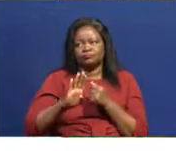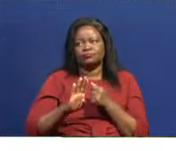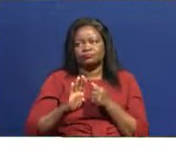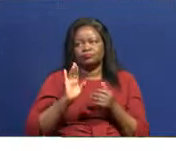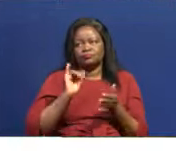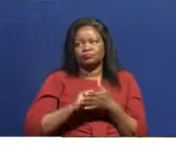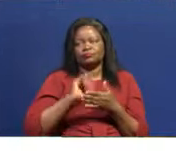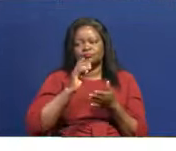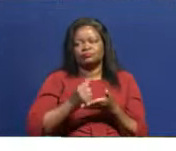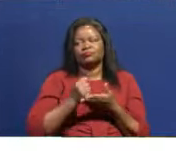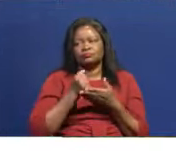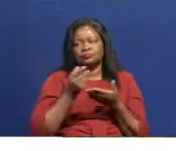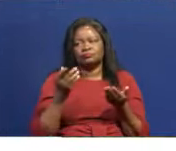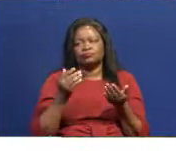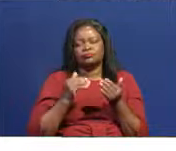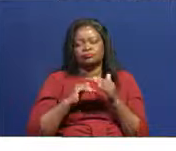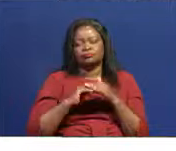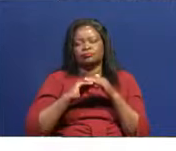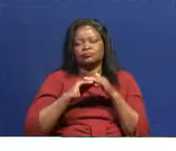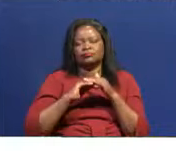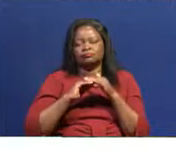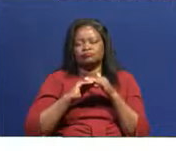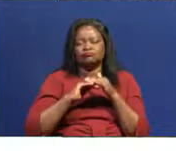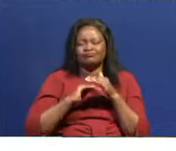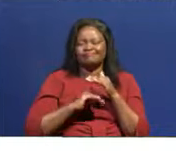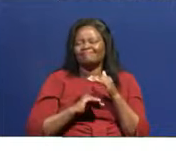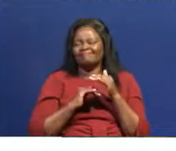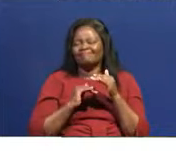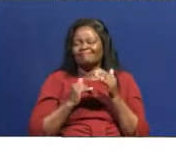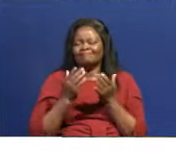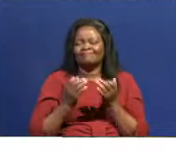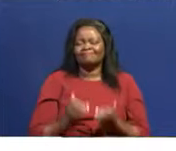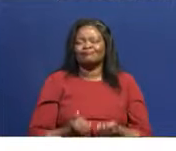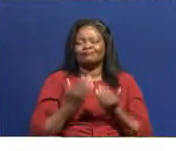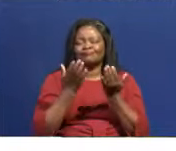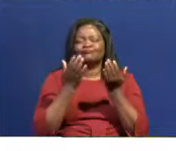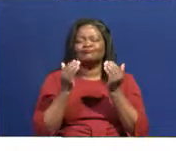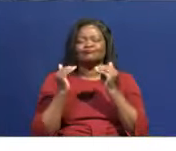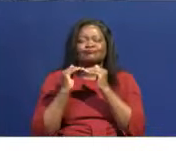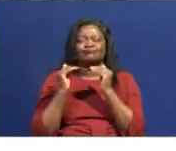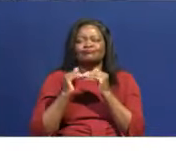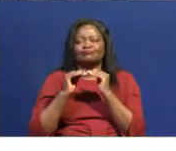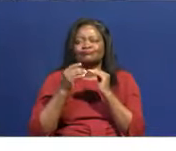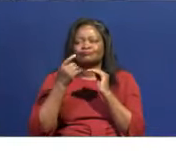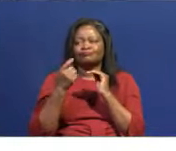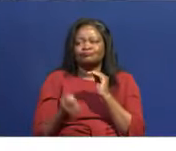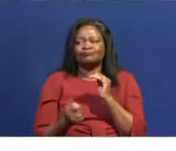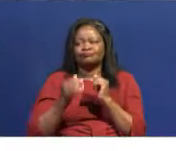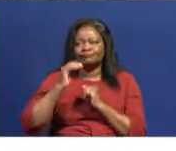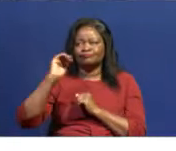shillings that would enable the minimum service delivery level at the smallest county.